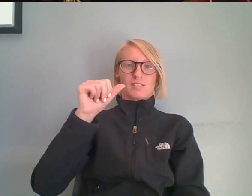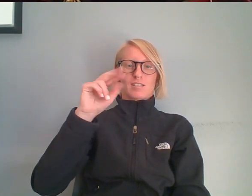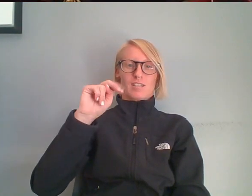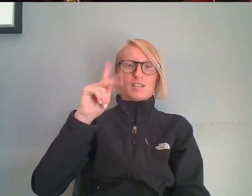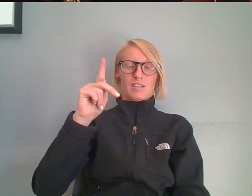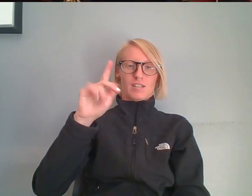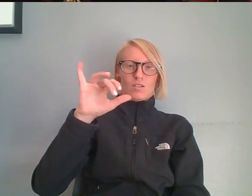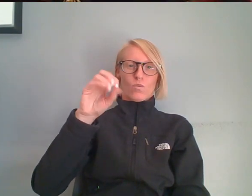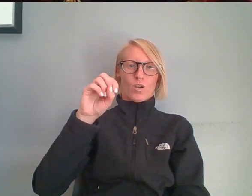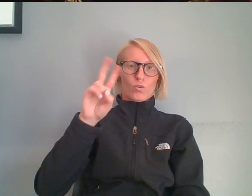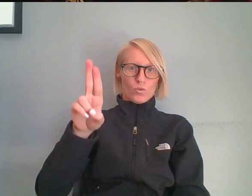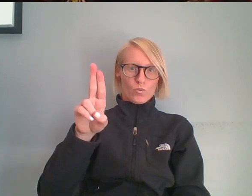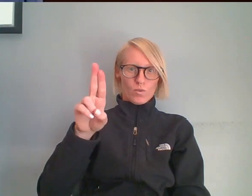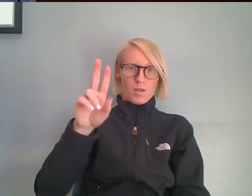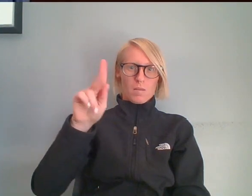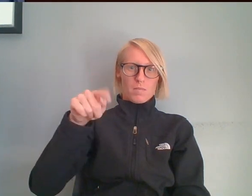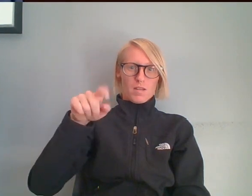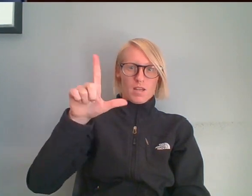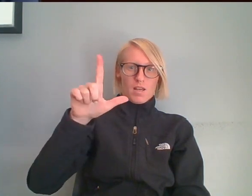THANKYOU